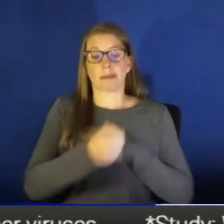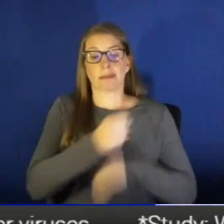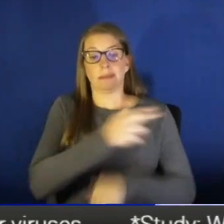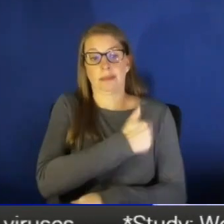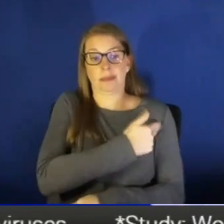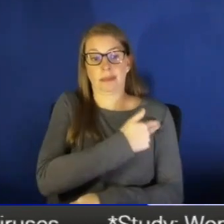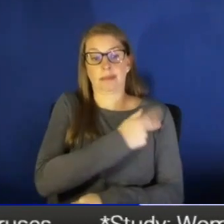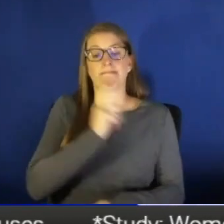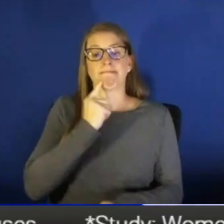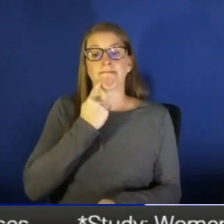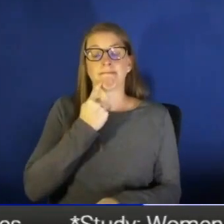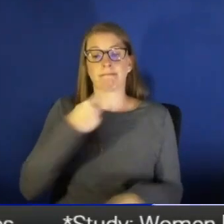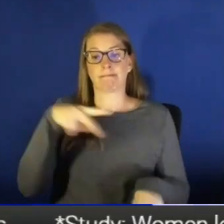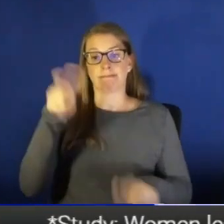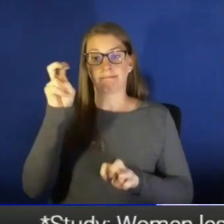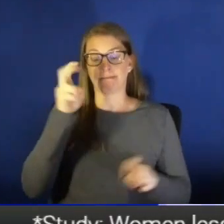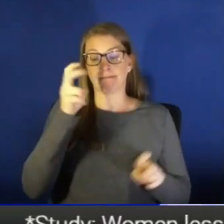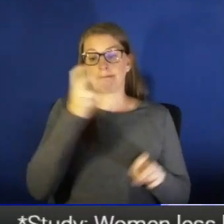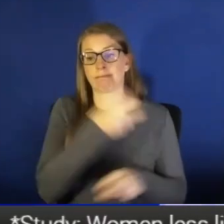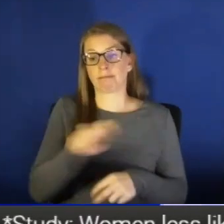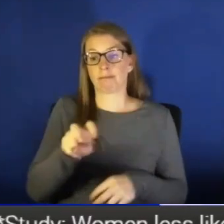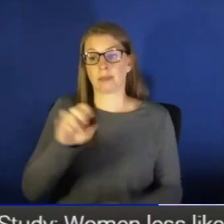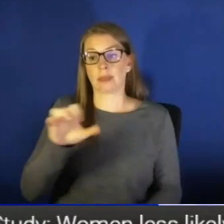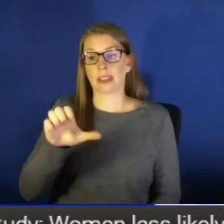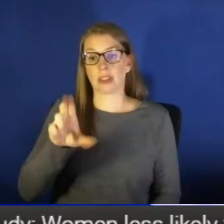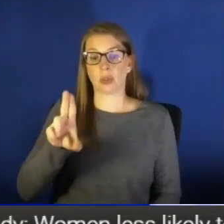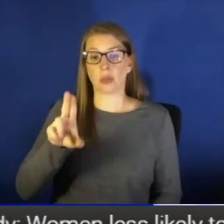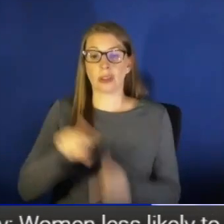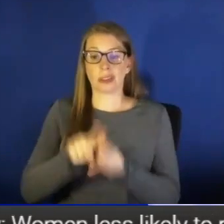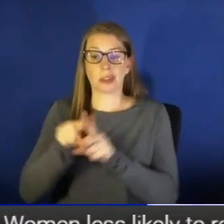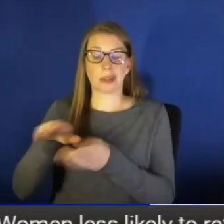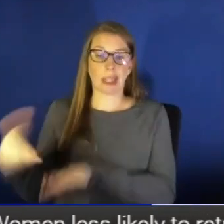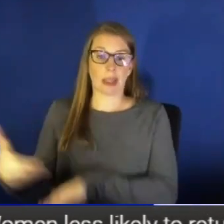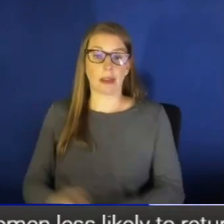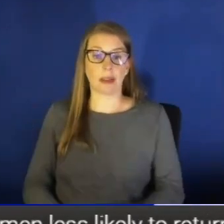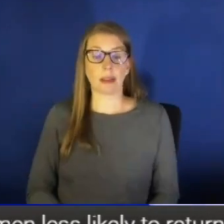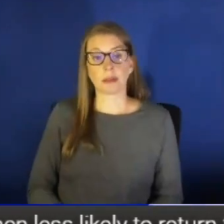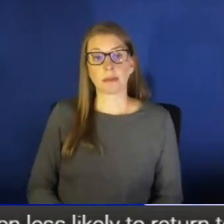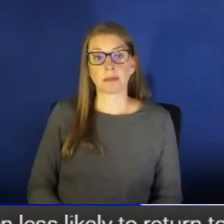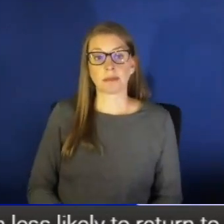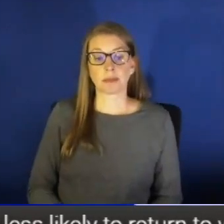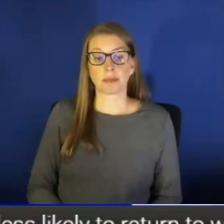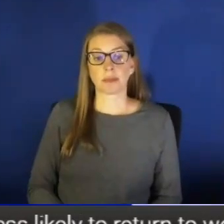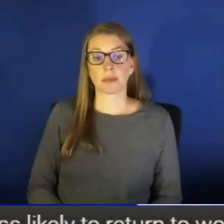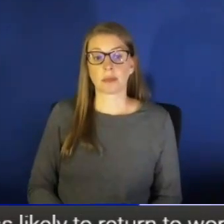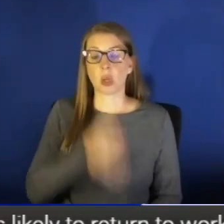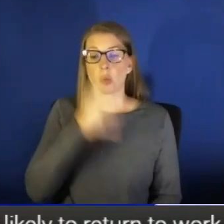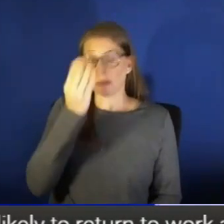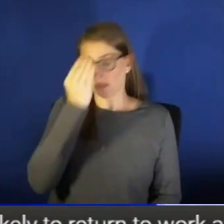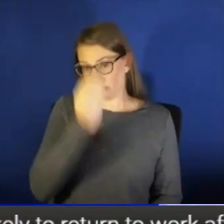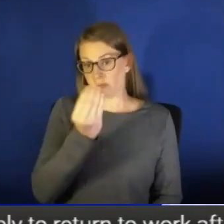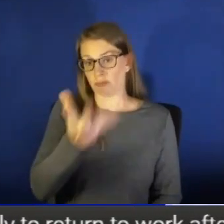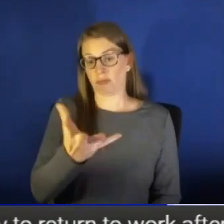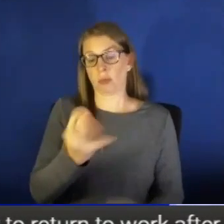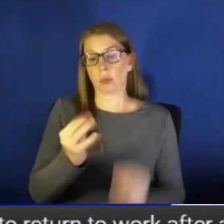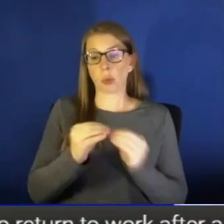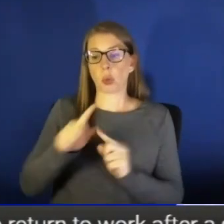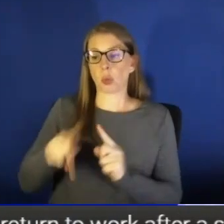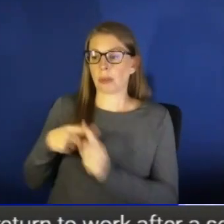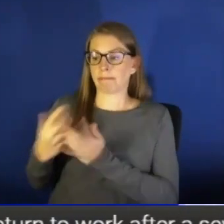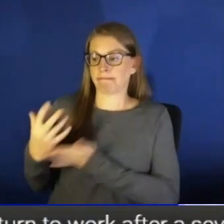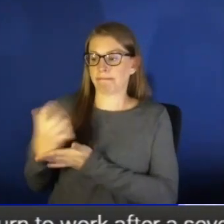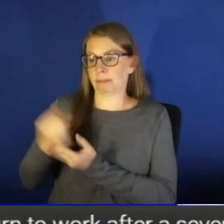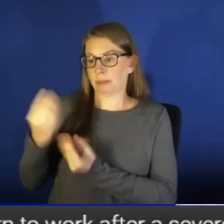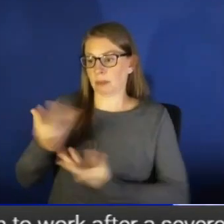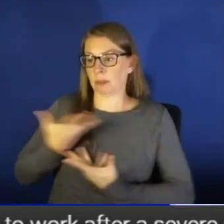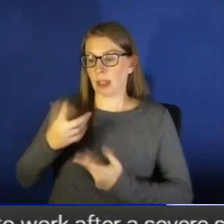is fully written on this. We will continue to update as we get more information on third versus fourth dose, and maybe even more in the future if